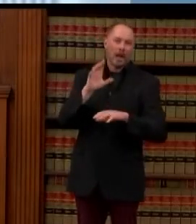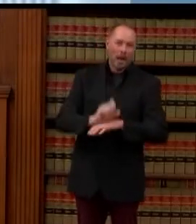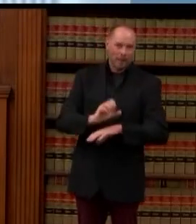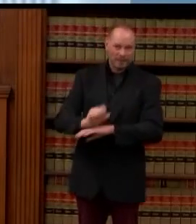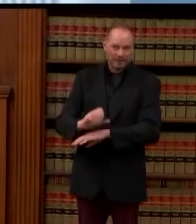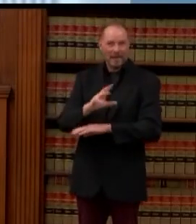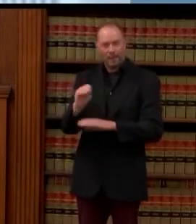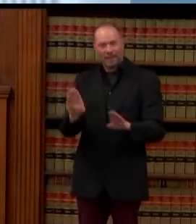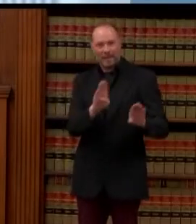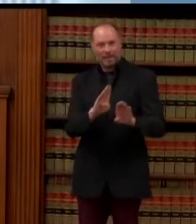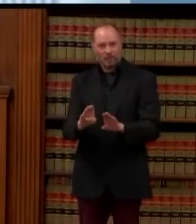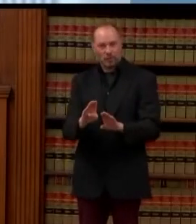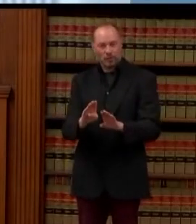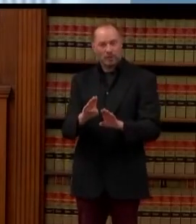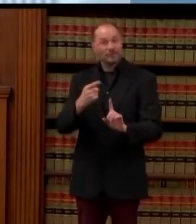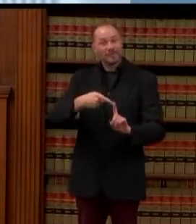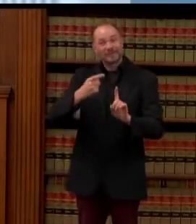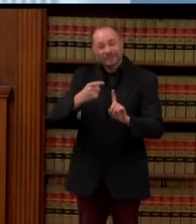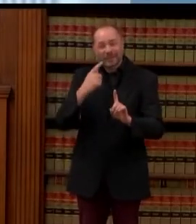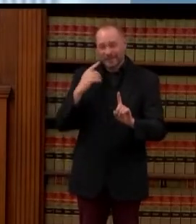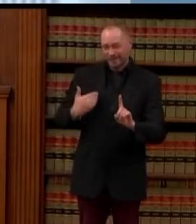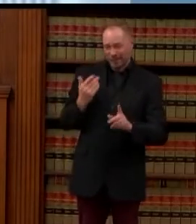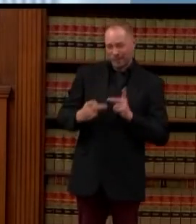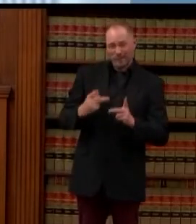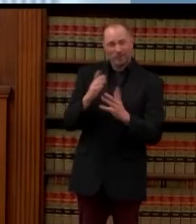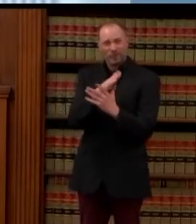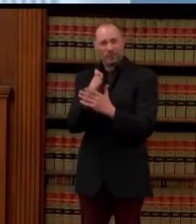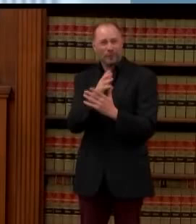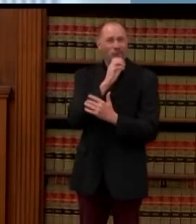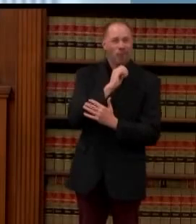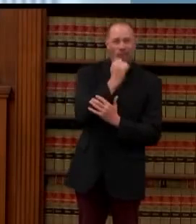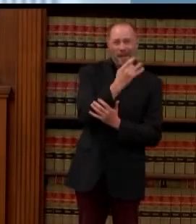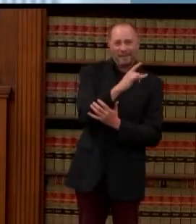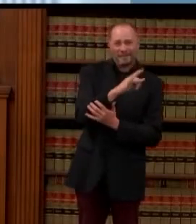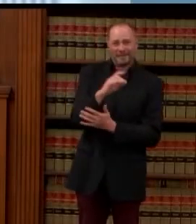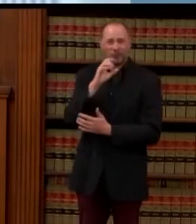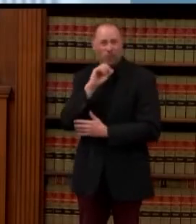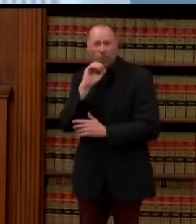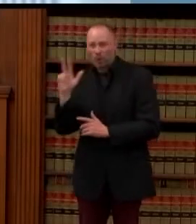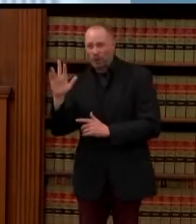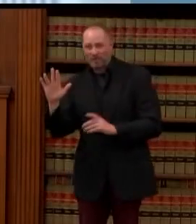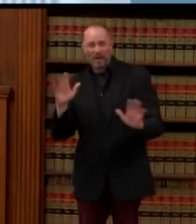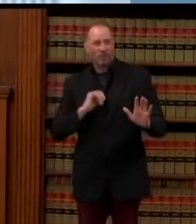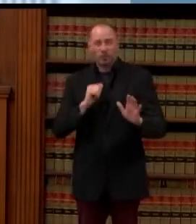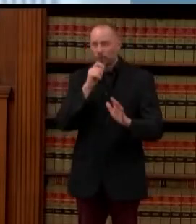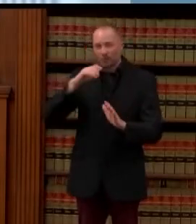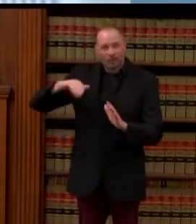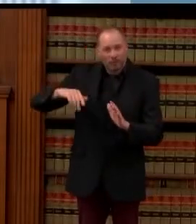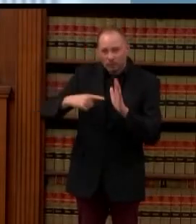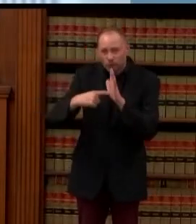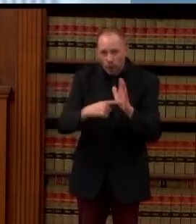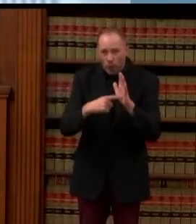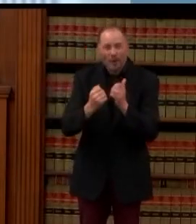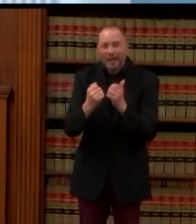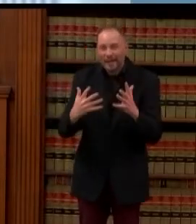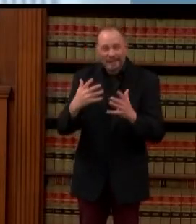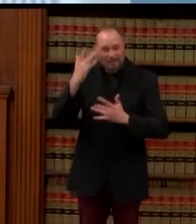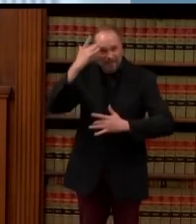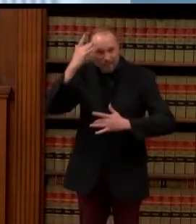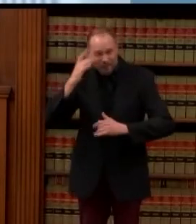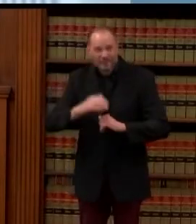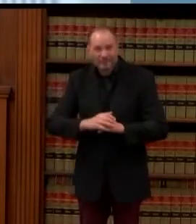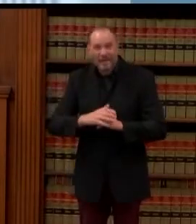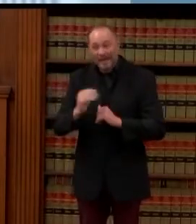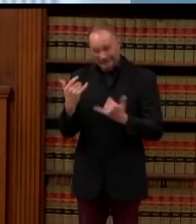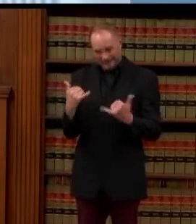behavior, particularly younger people between the ages of 18 and 35 who are asymptomatic and yet are spreading the